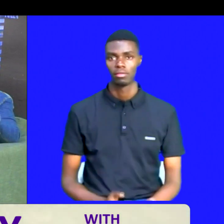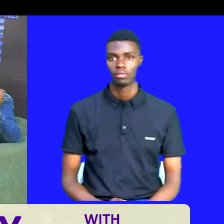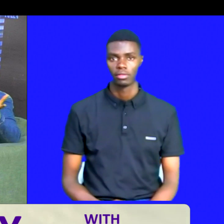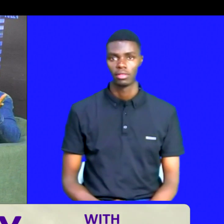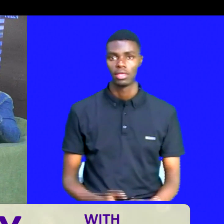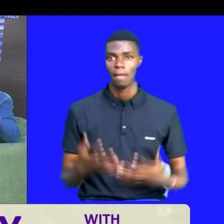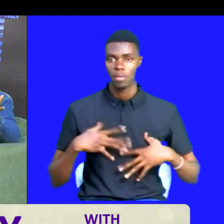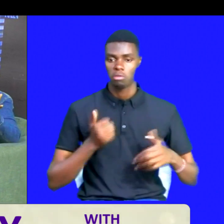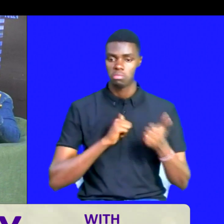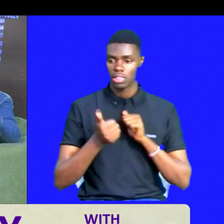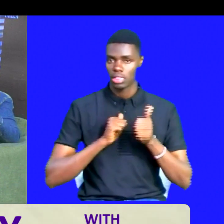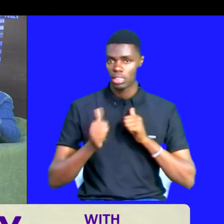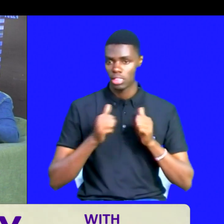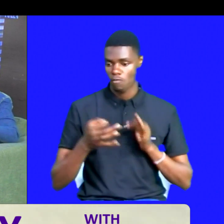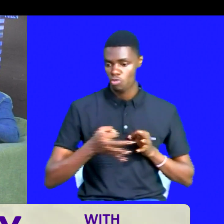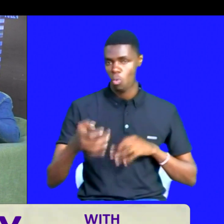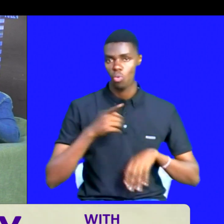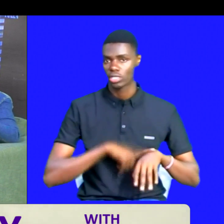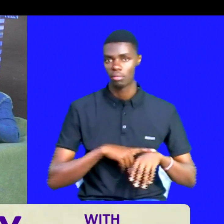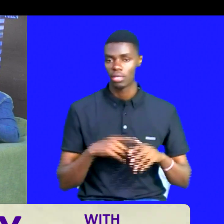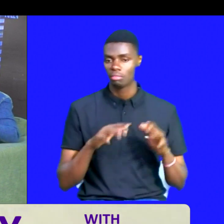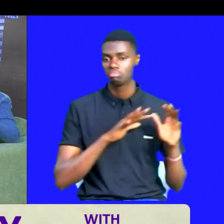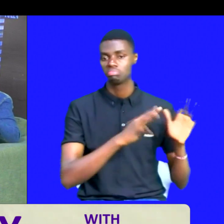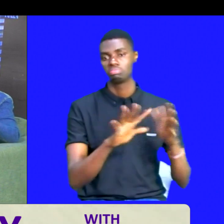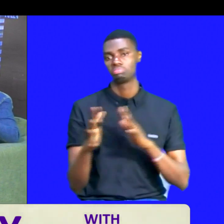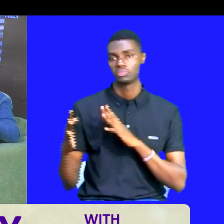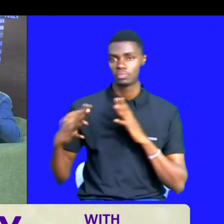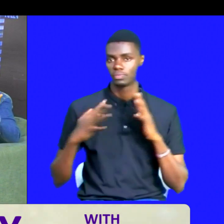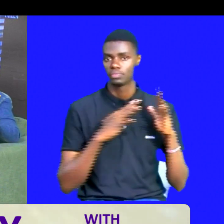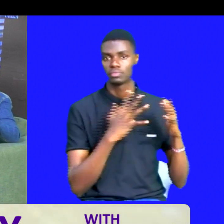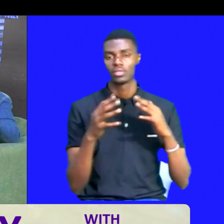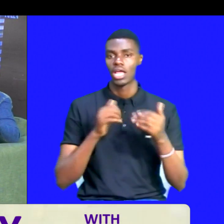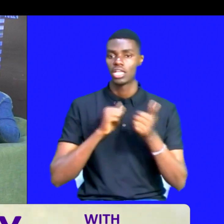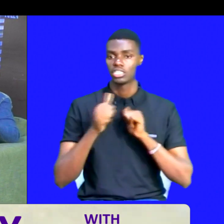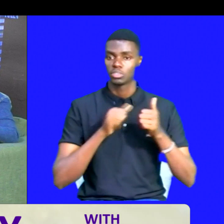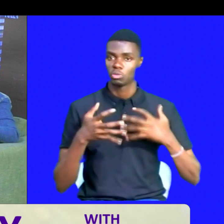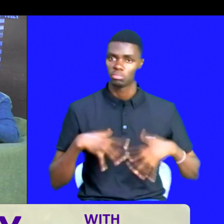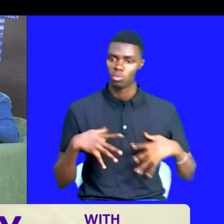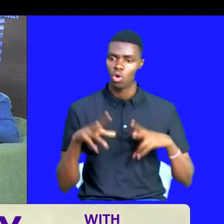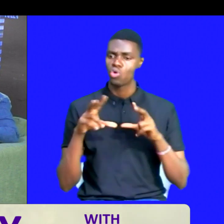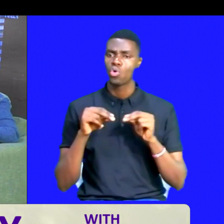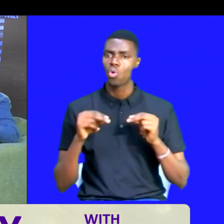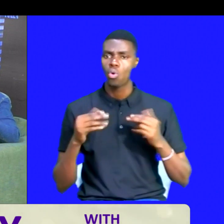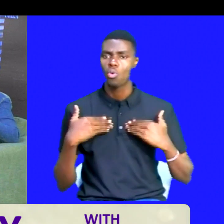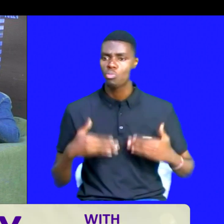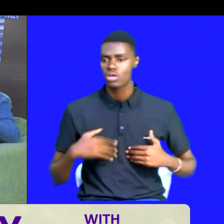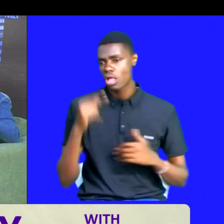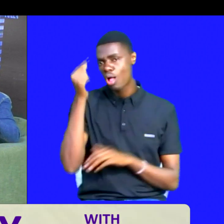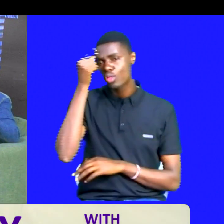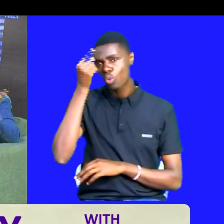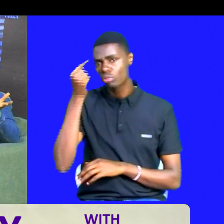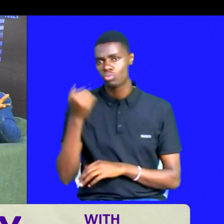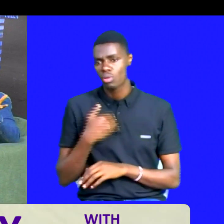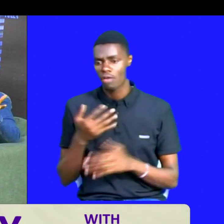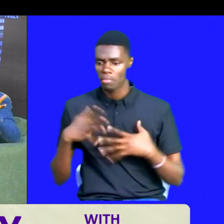people who have been in sports a long time ago. right, Nobody celebrating the sportsmen. right, Yeah. Nobody even thought that we have